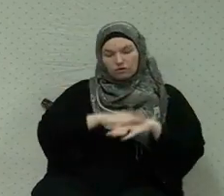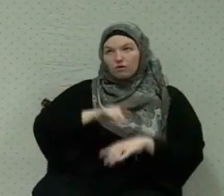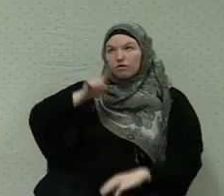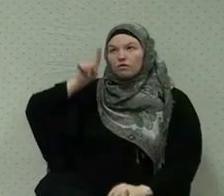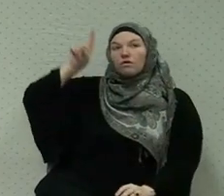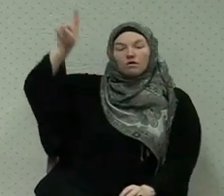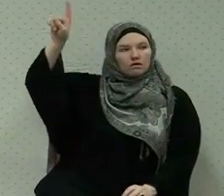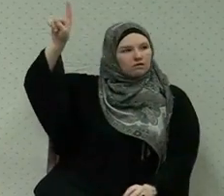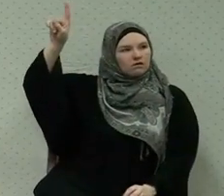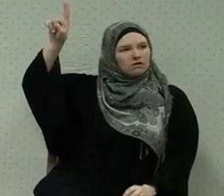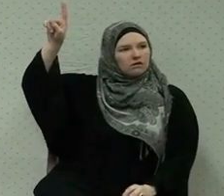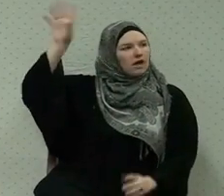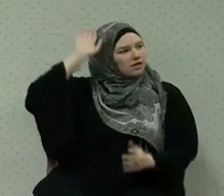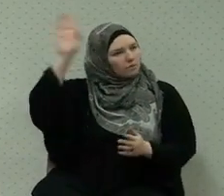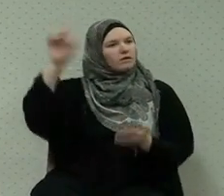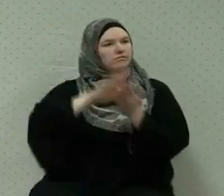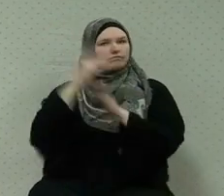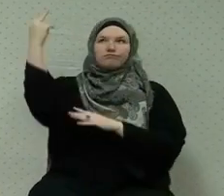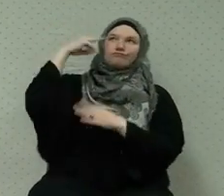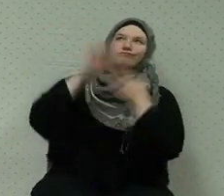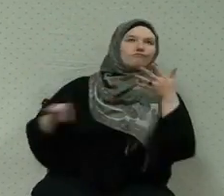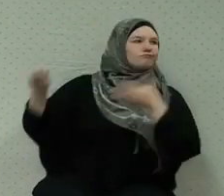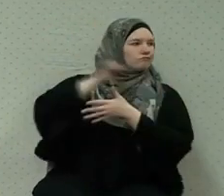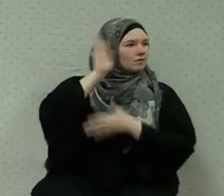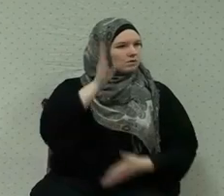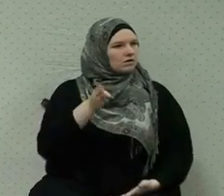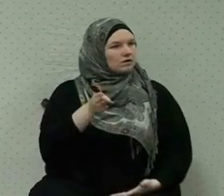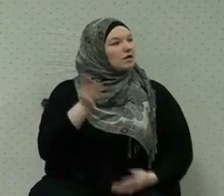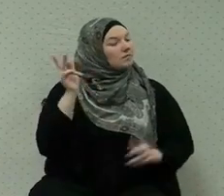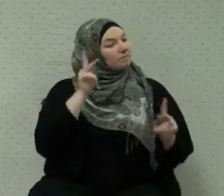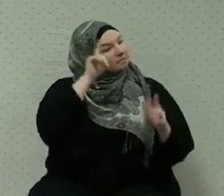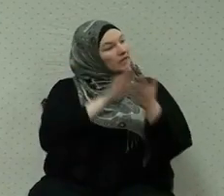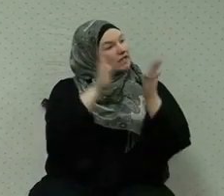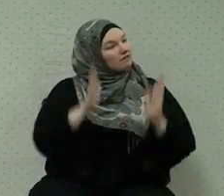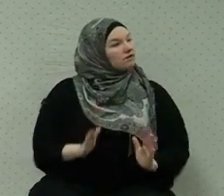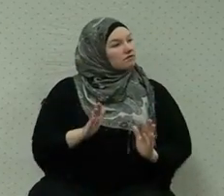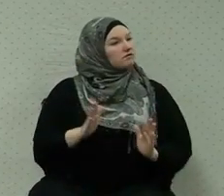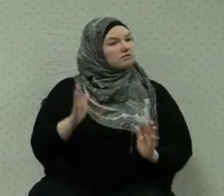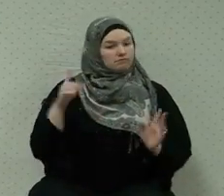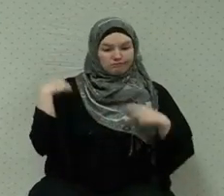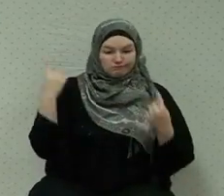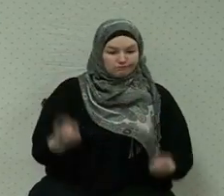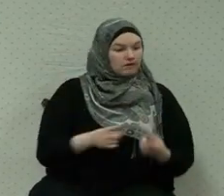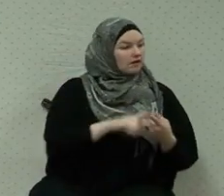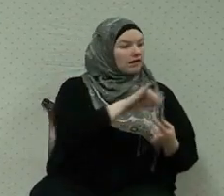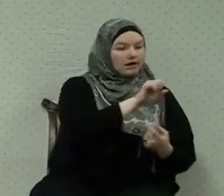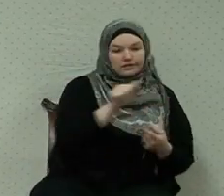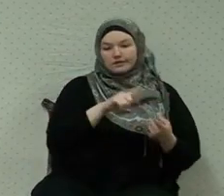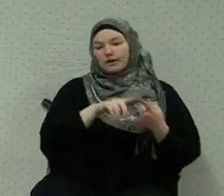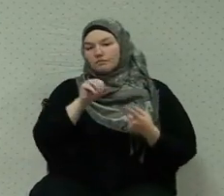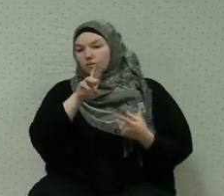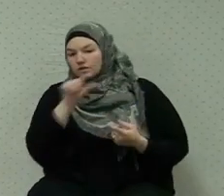We know that believers in the history, those who believed in Moses, in Jesus, in Muhammad,